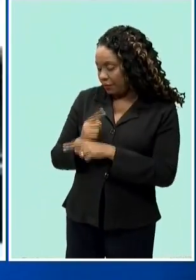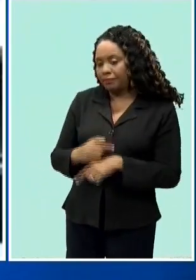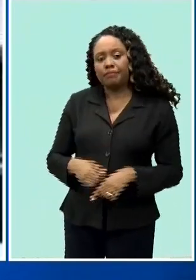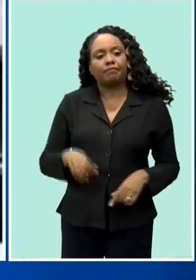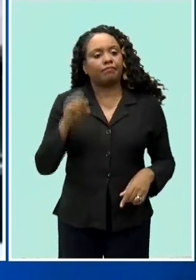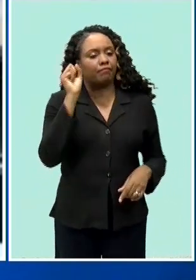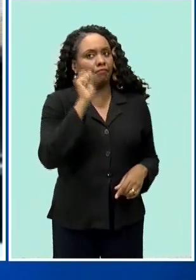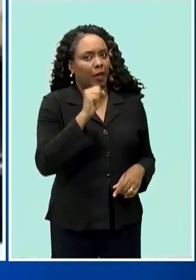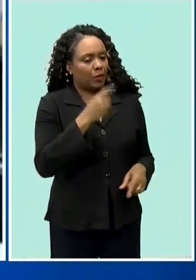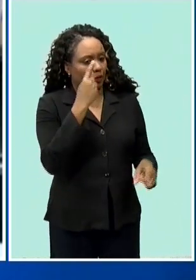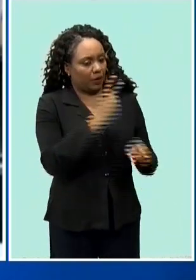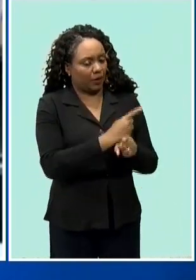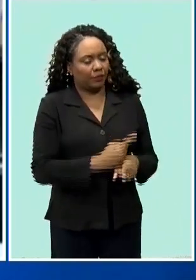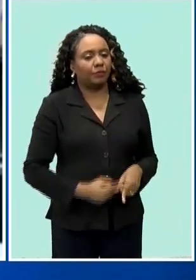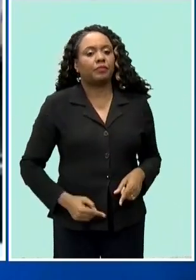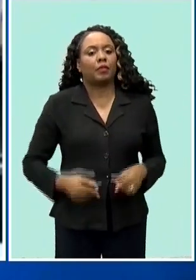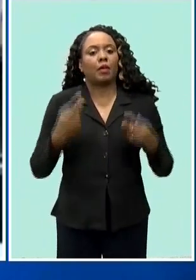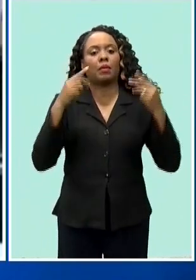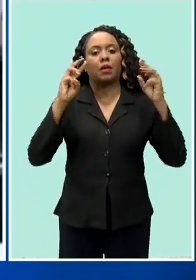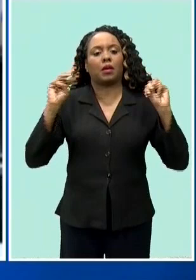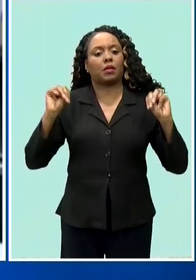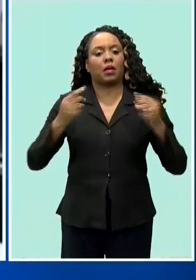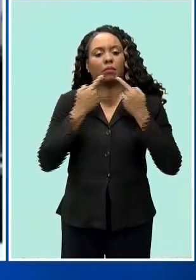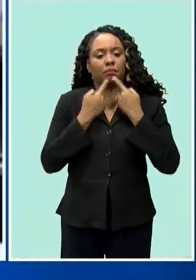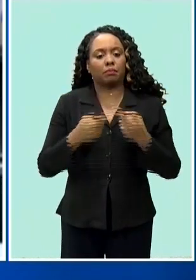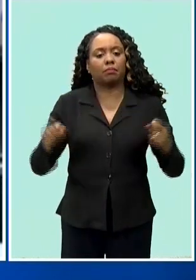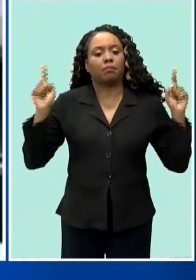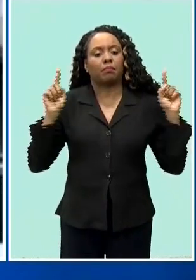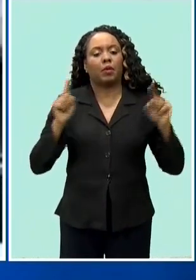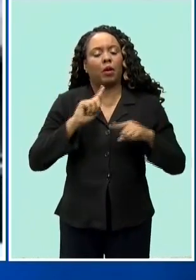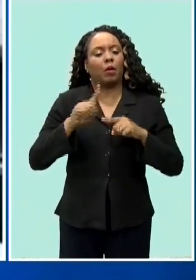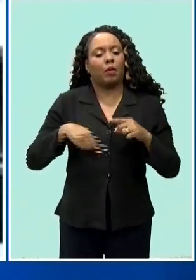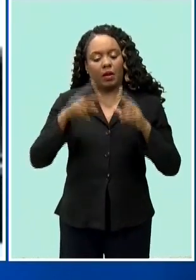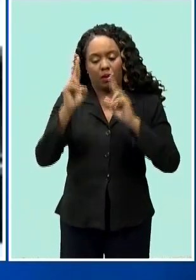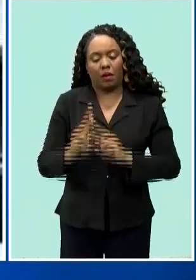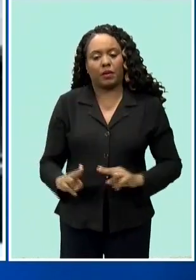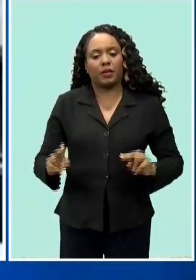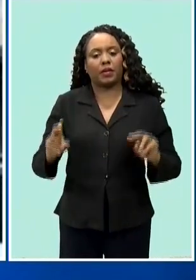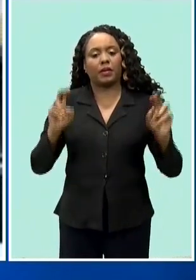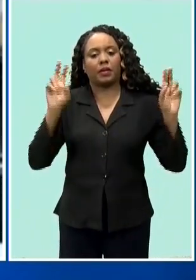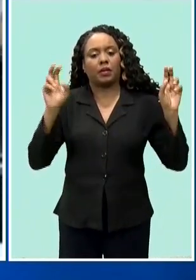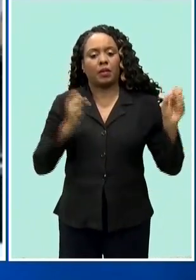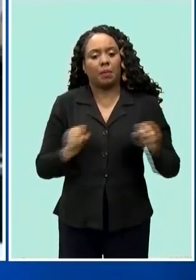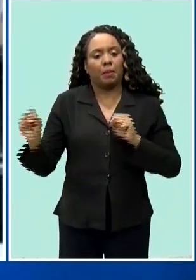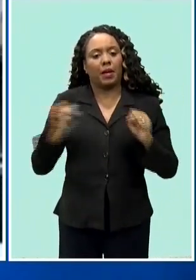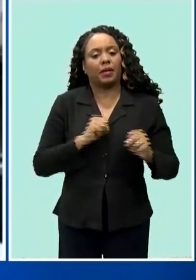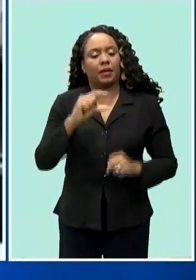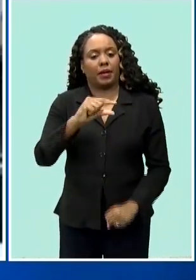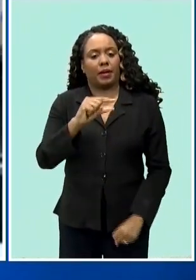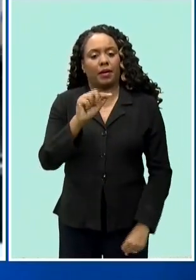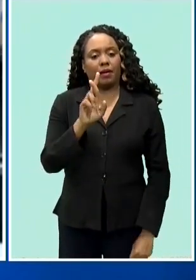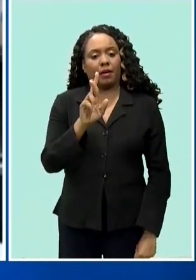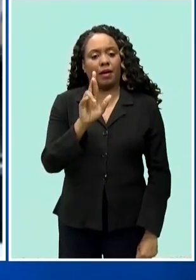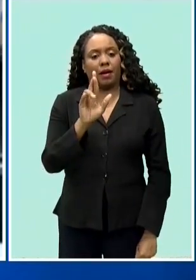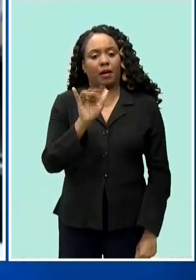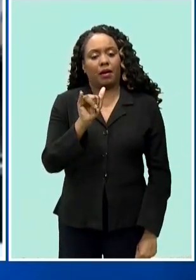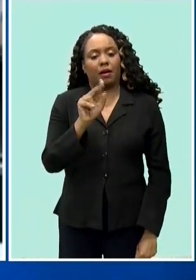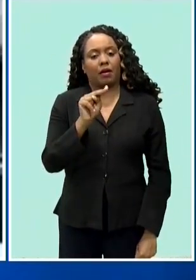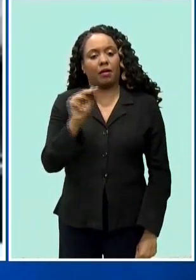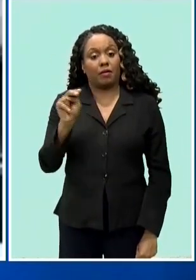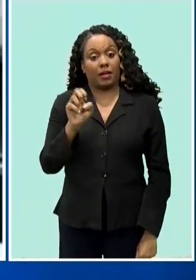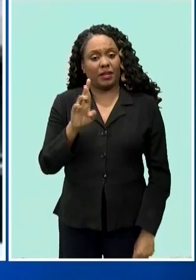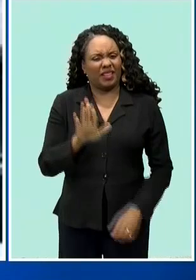right, Shane. She first made the announcement during the ceremony to honor the mighty Griner. And today, the Prime Minister introduced